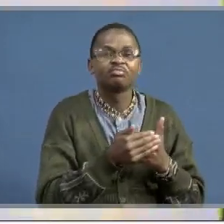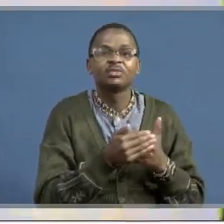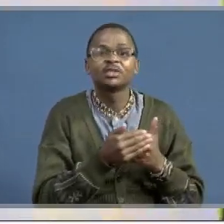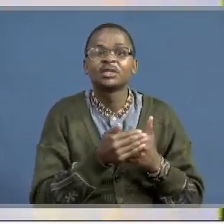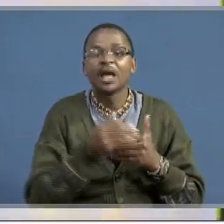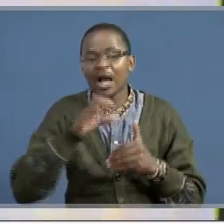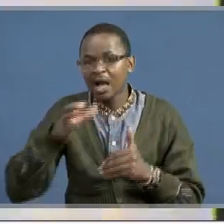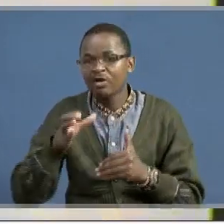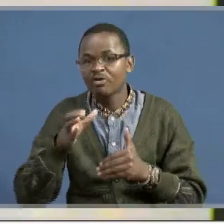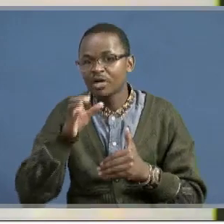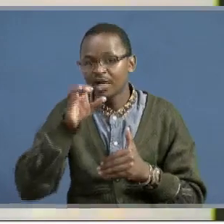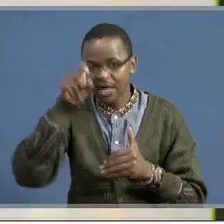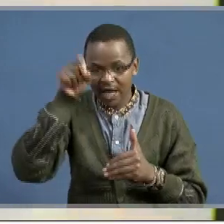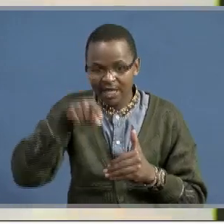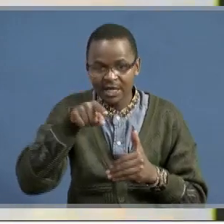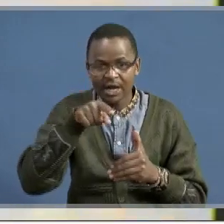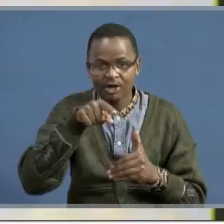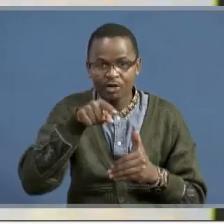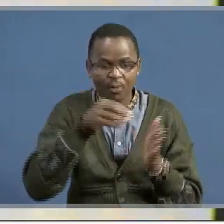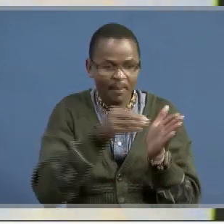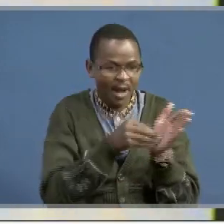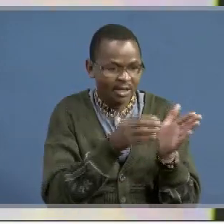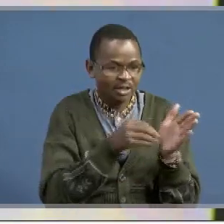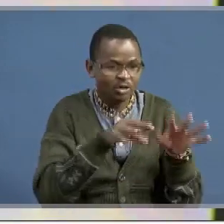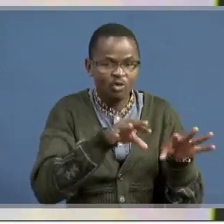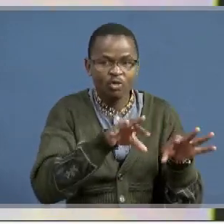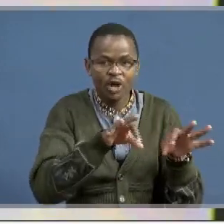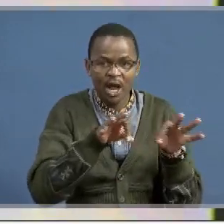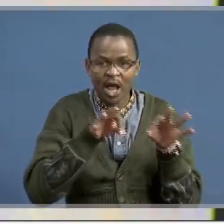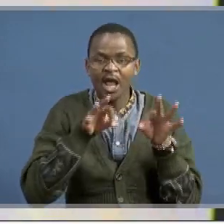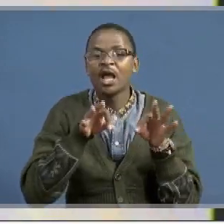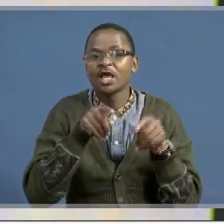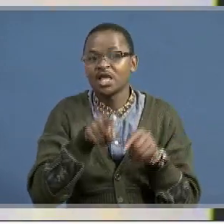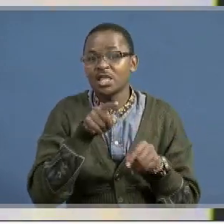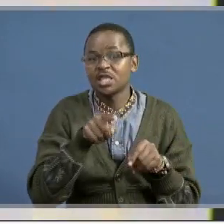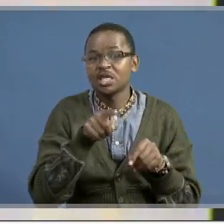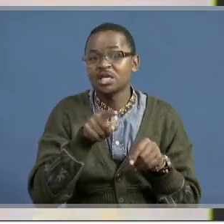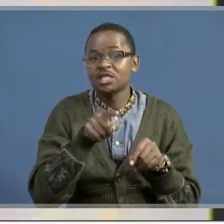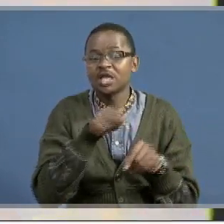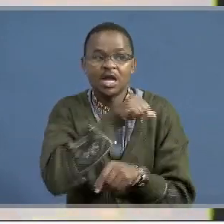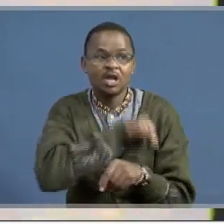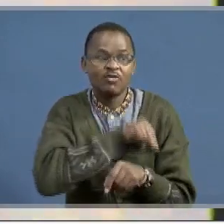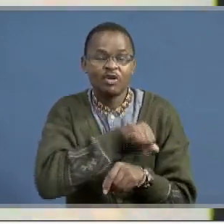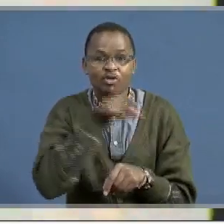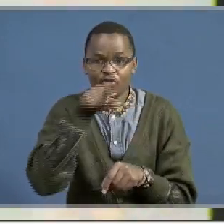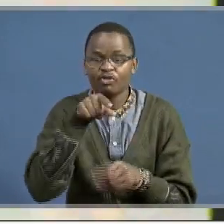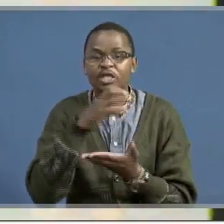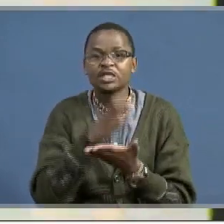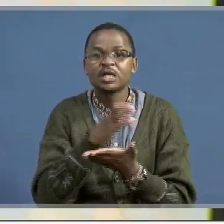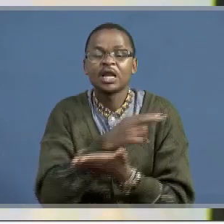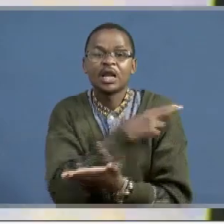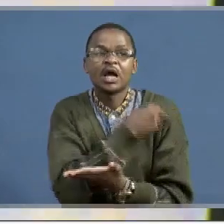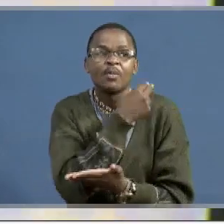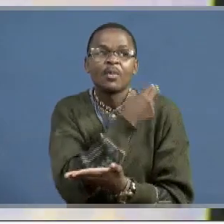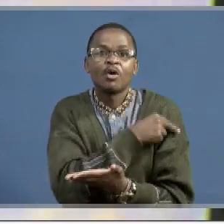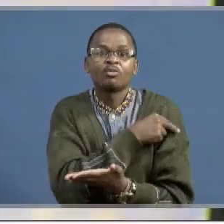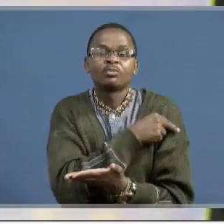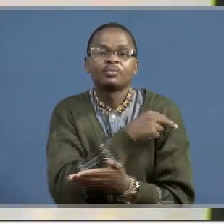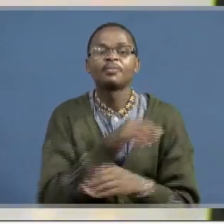Kitui, Kajiado, Taita Taveta to take advantage of this county referral center of